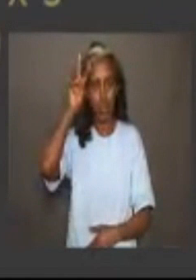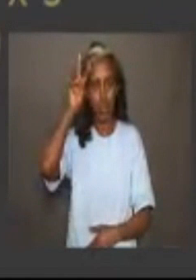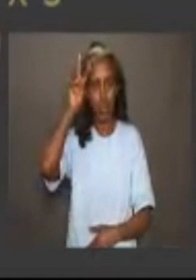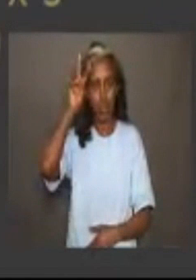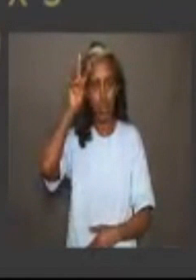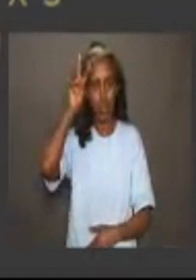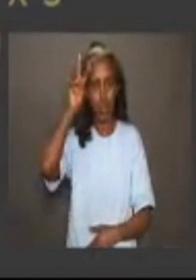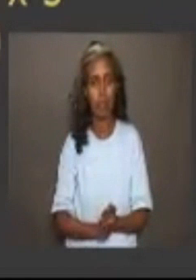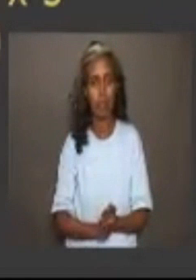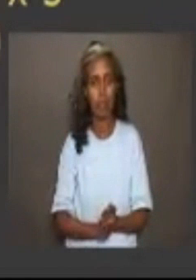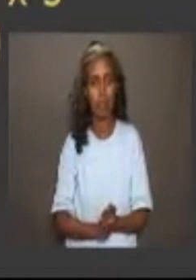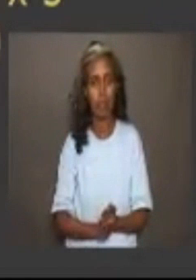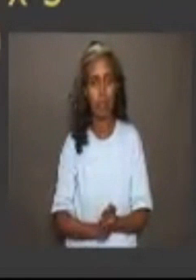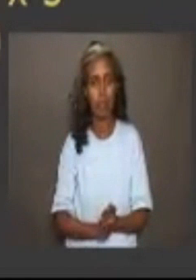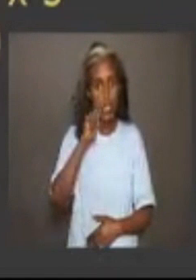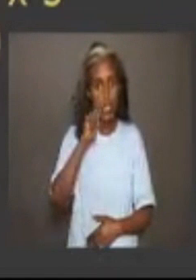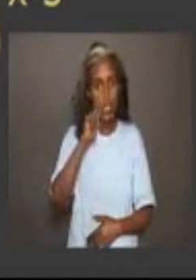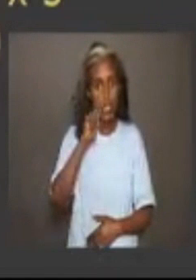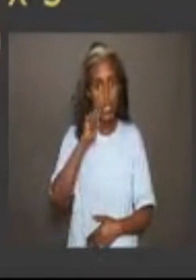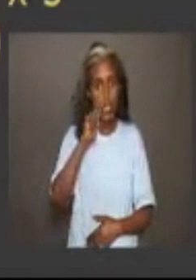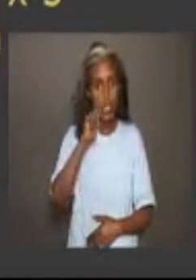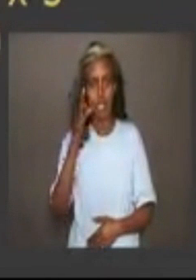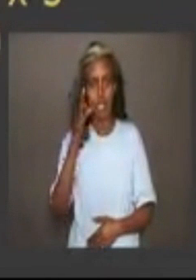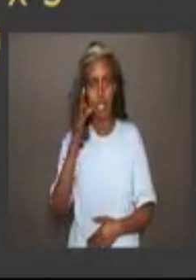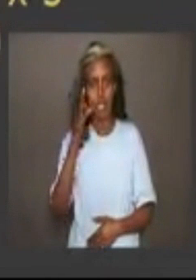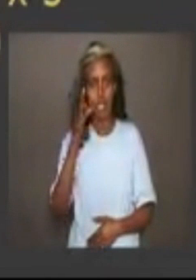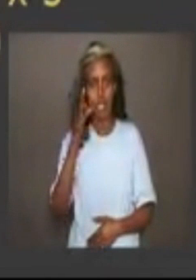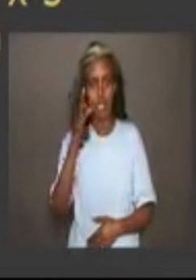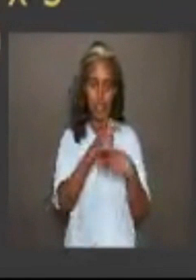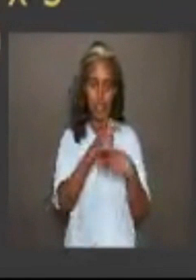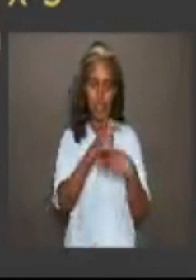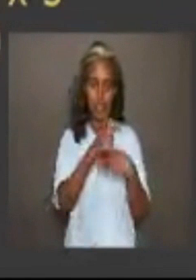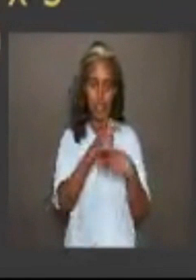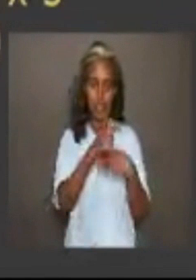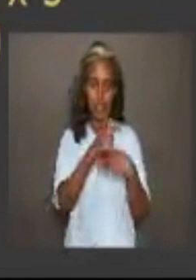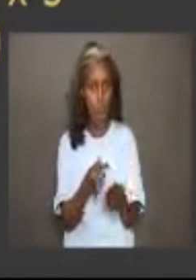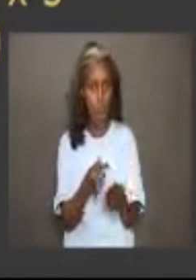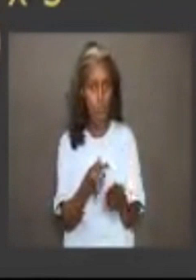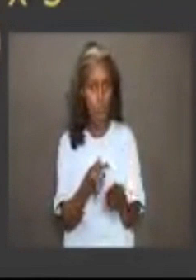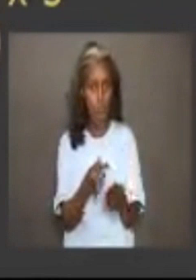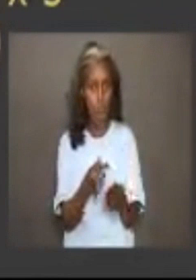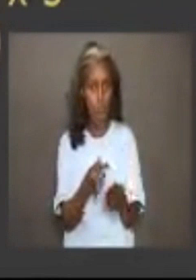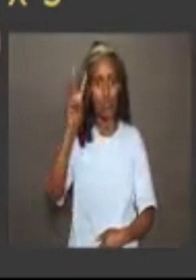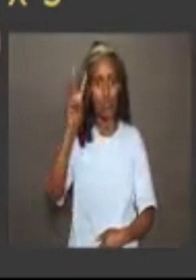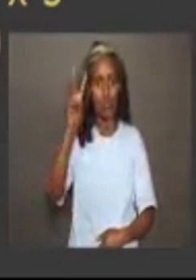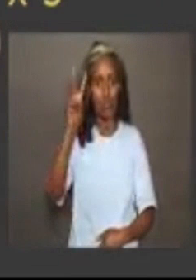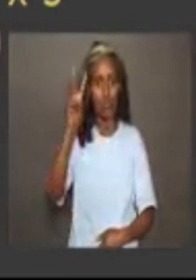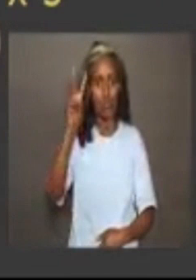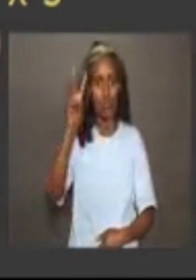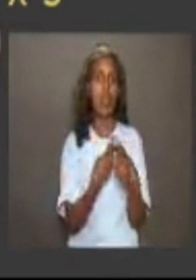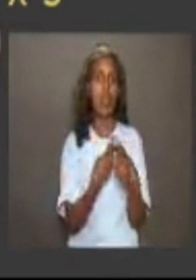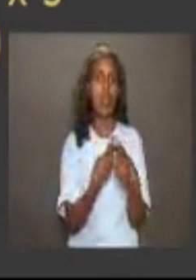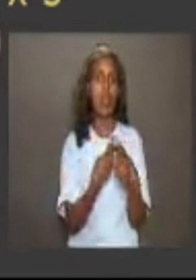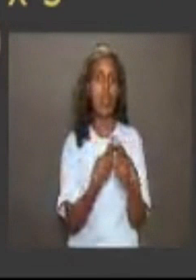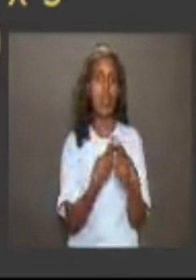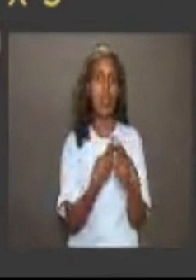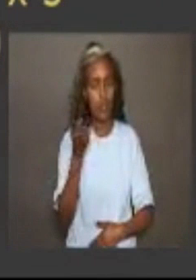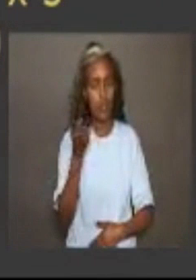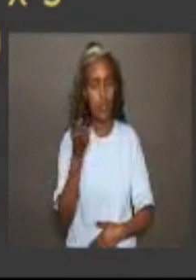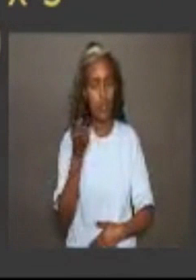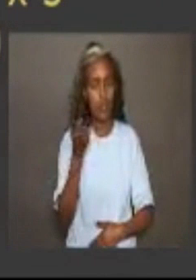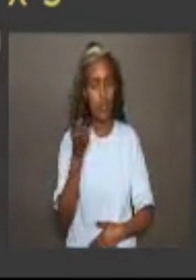Our GCF is therefore 2 squared times 5, or